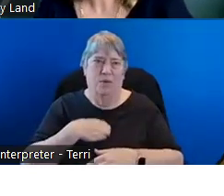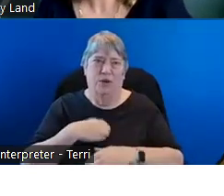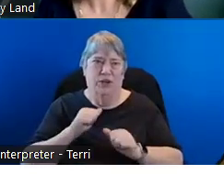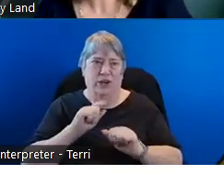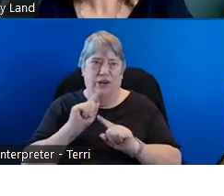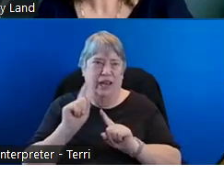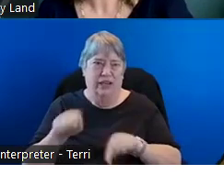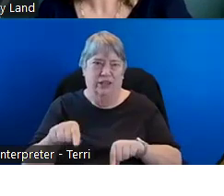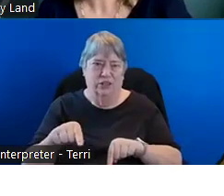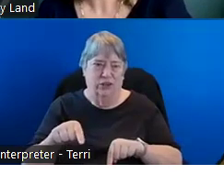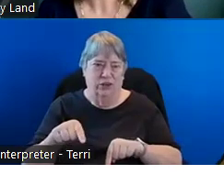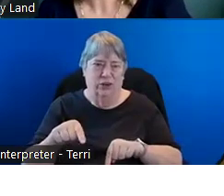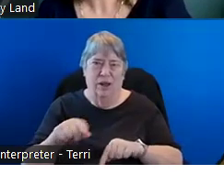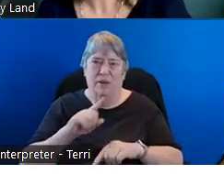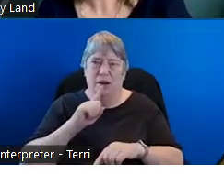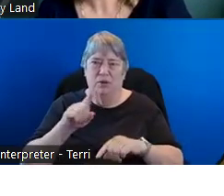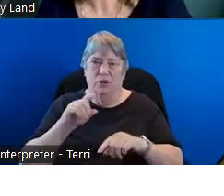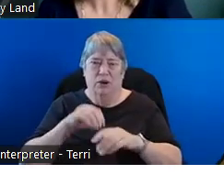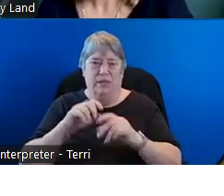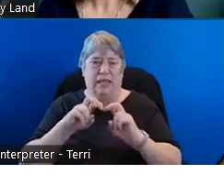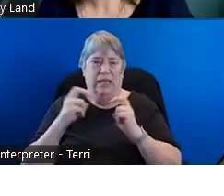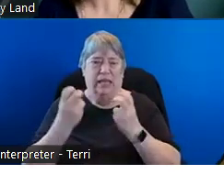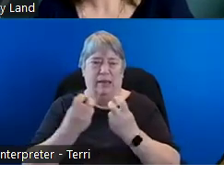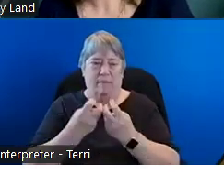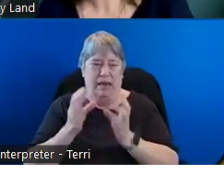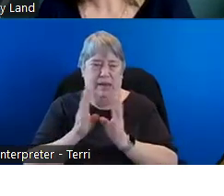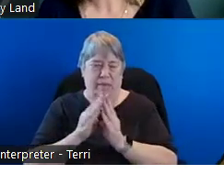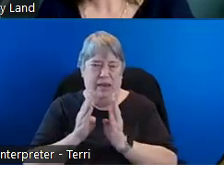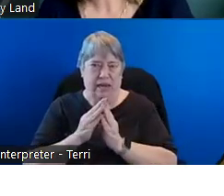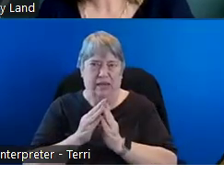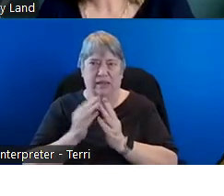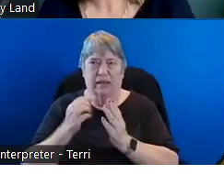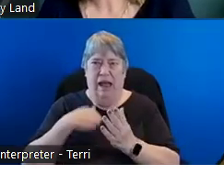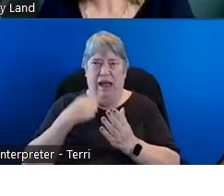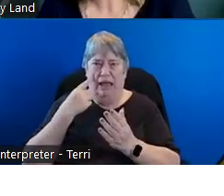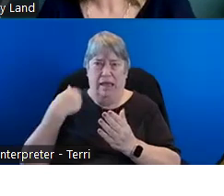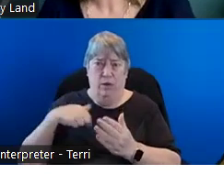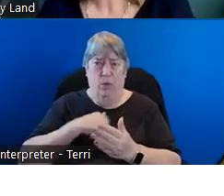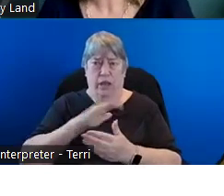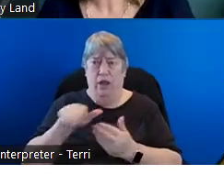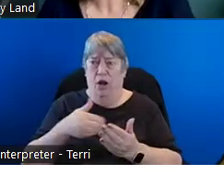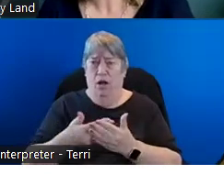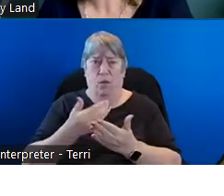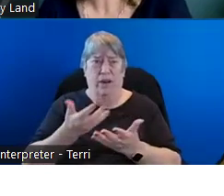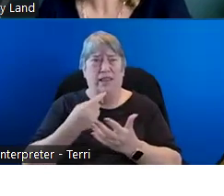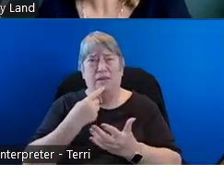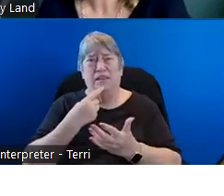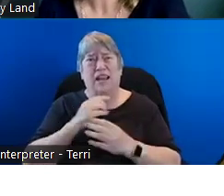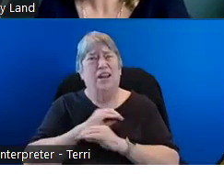I'm sure that it was in the committee meetings. Again, I think we were all wishing that there was no age limit,